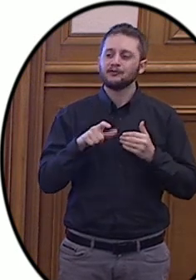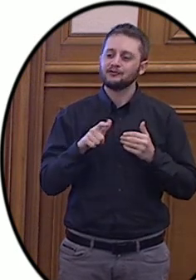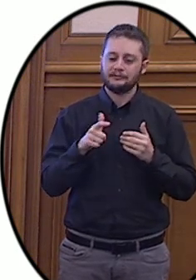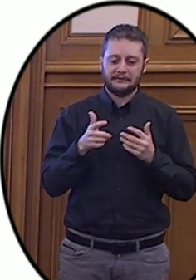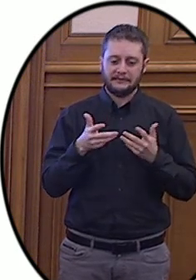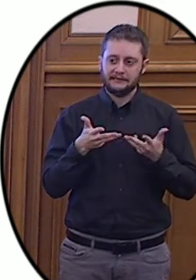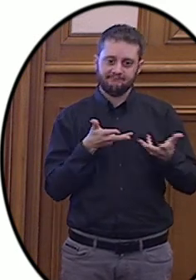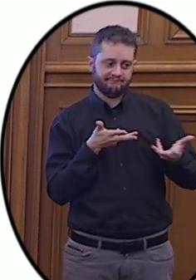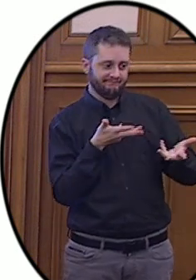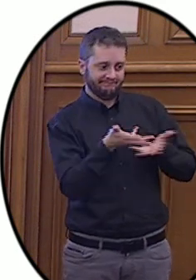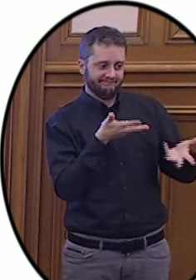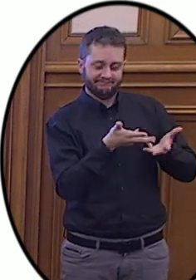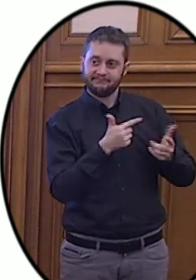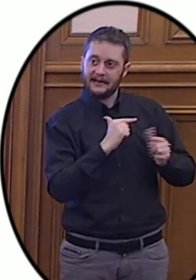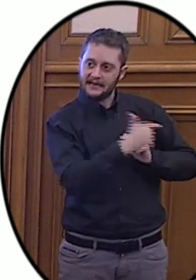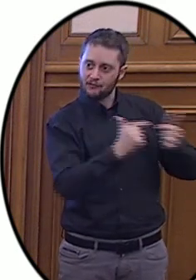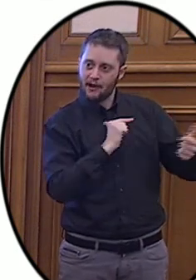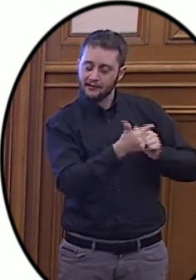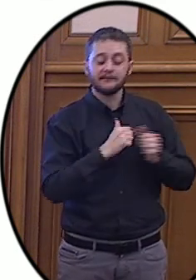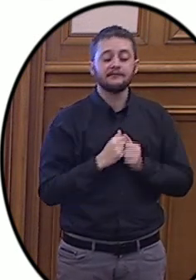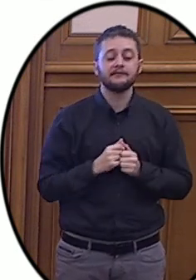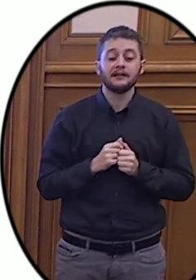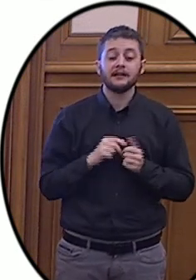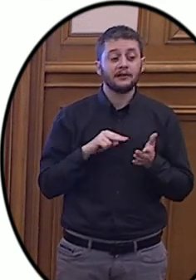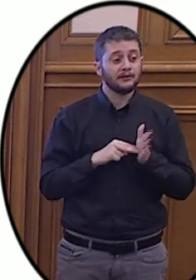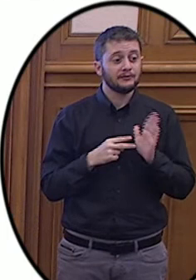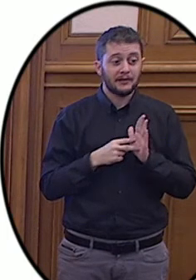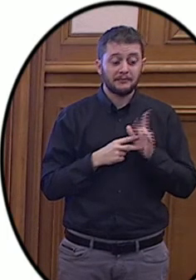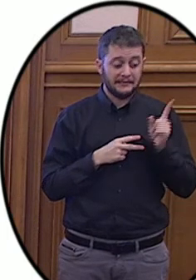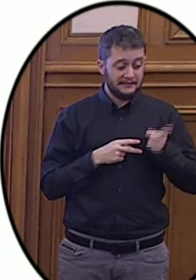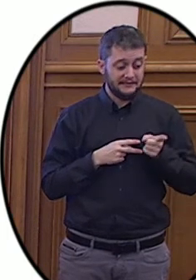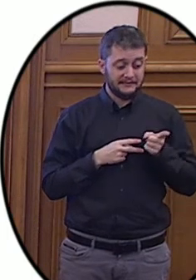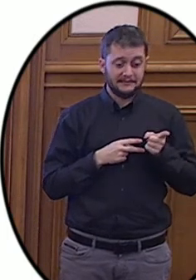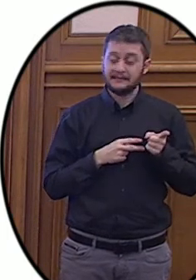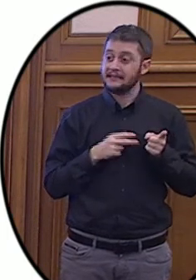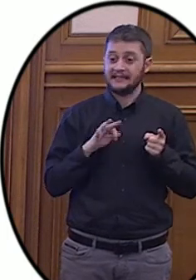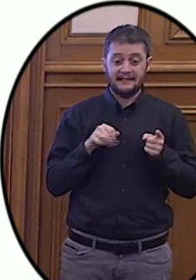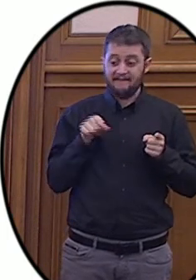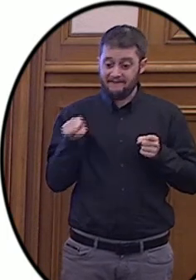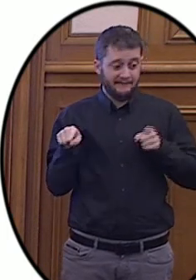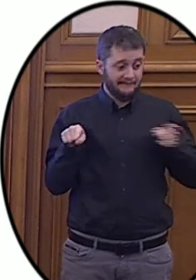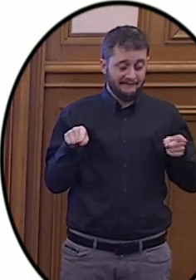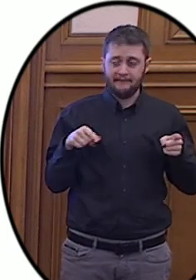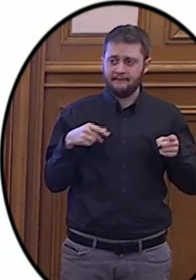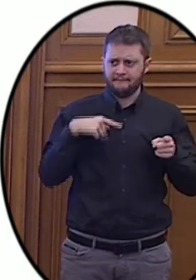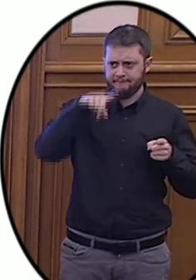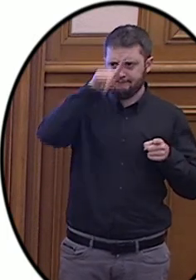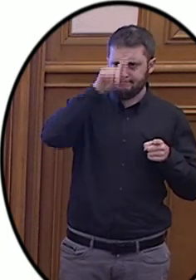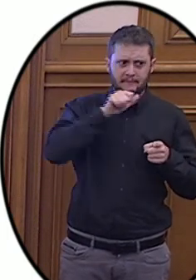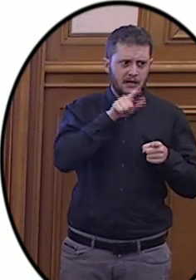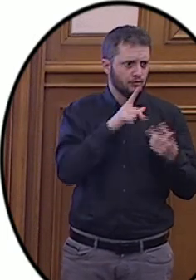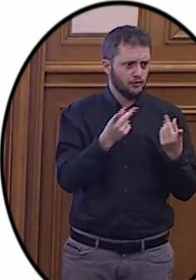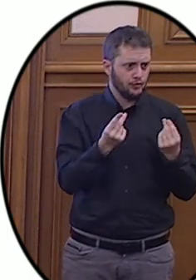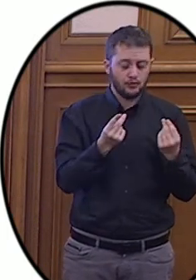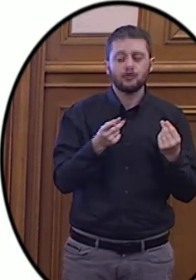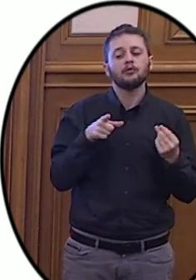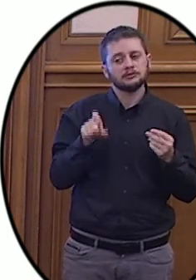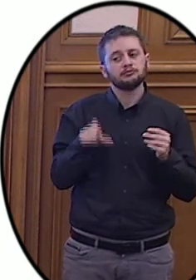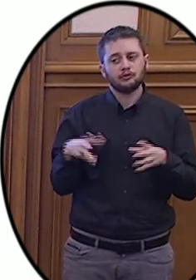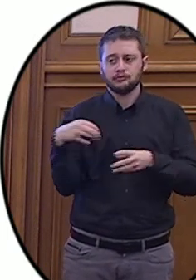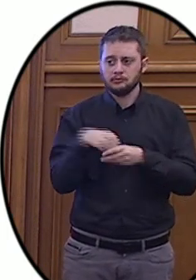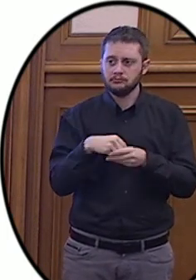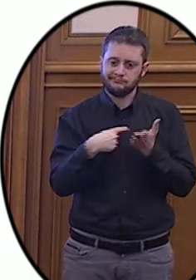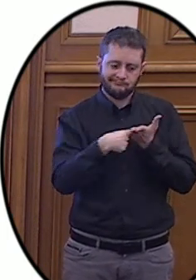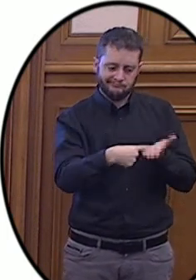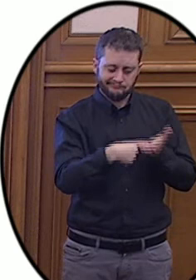if there are concerns or questions about the request, both parties need to engage in a good faith interactive